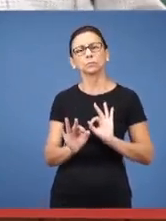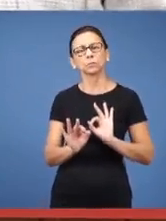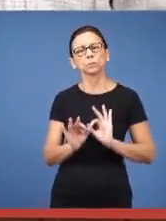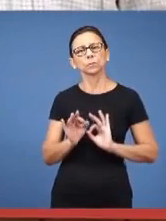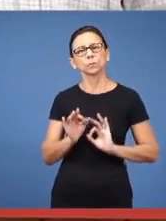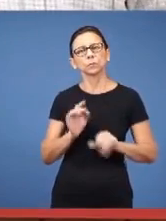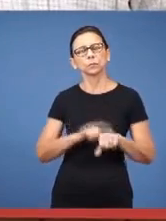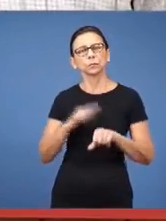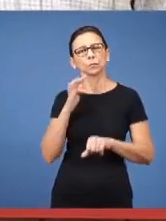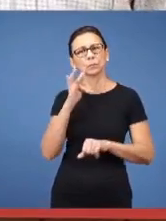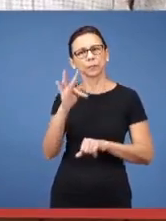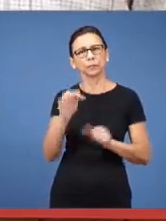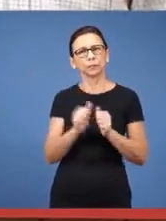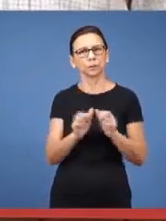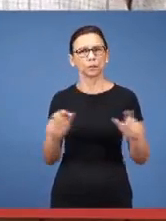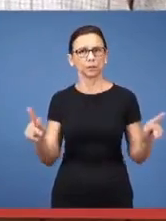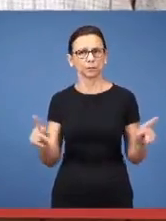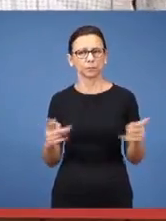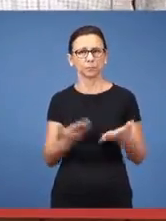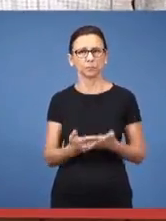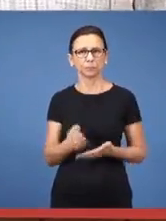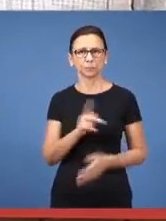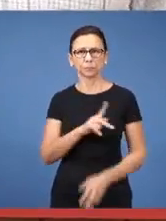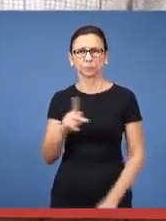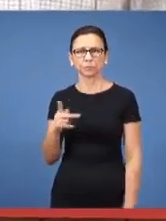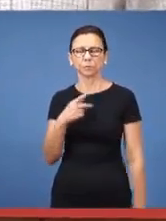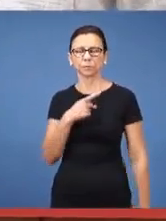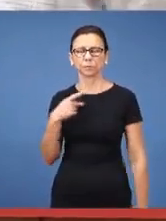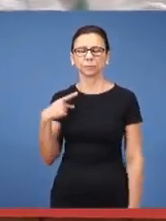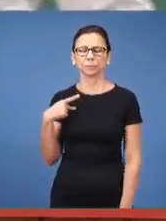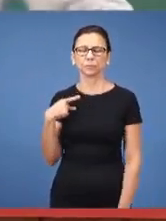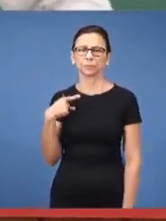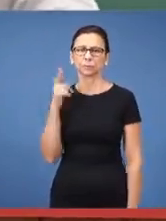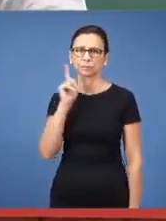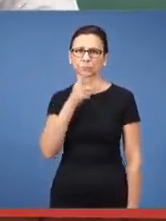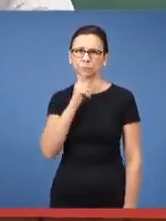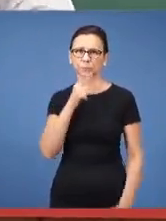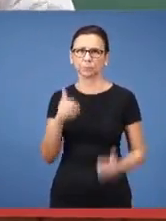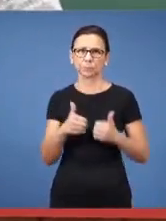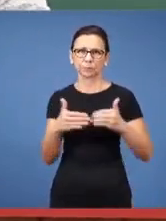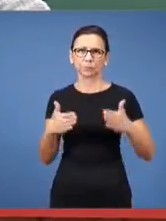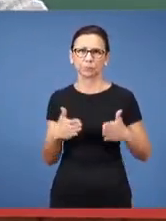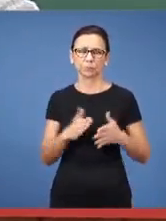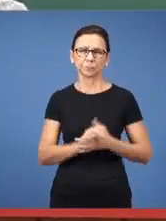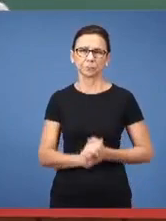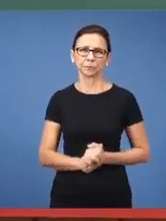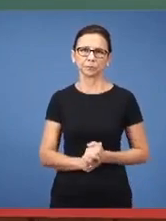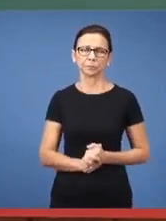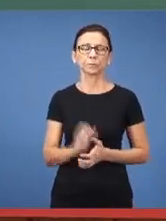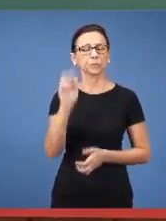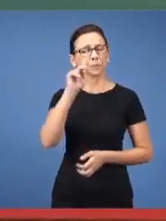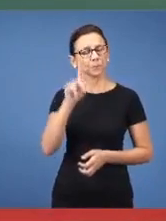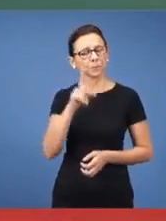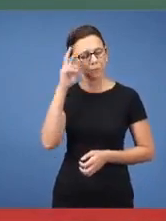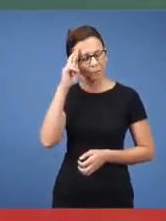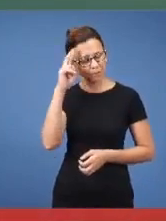soon for the letters of Revelation. Pastor Jadotiu is going to give the introduction of what we're going to work